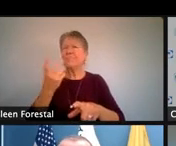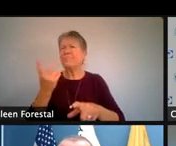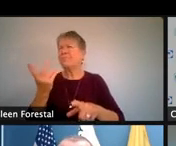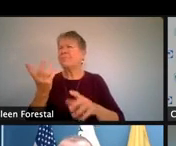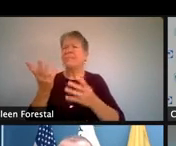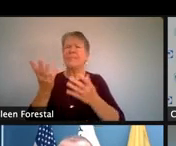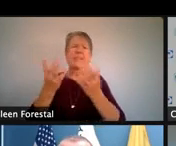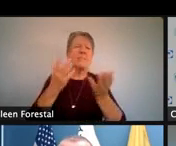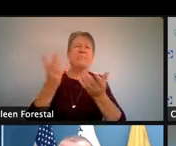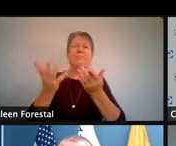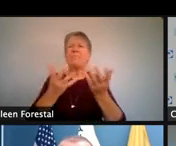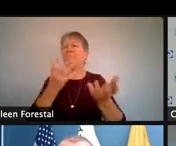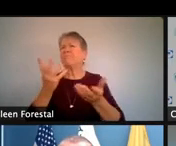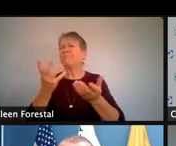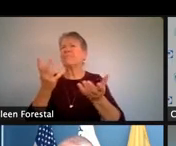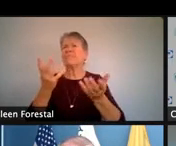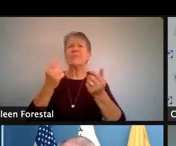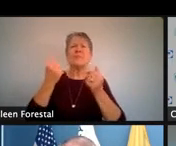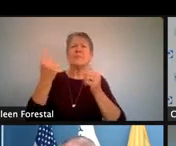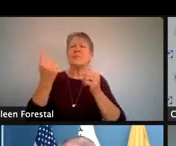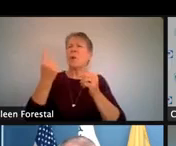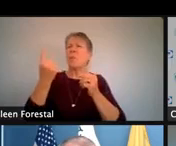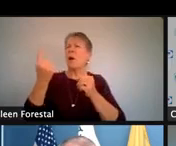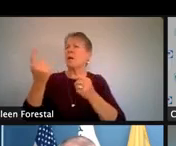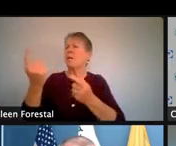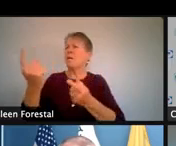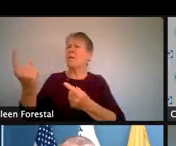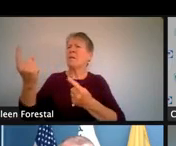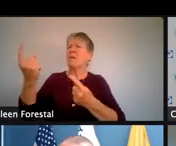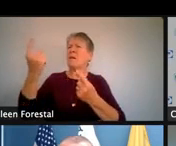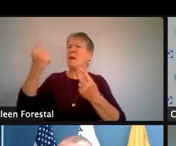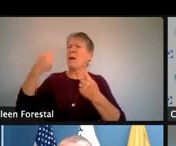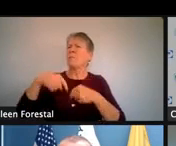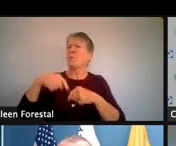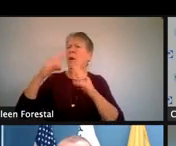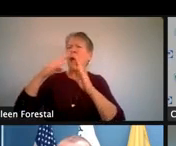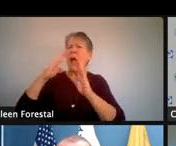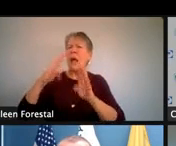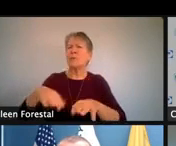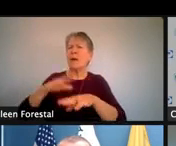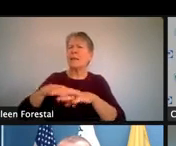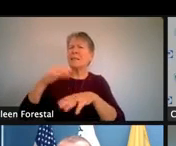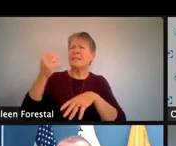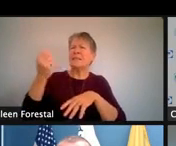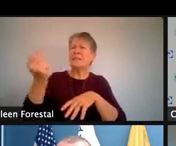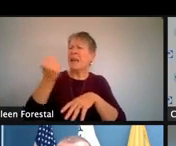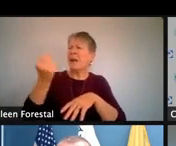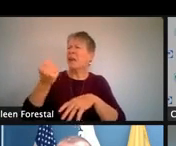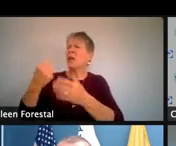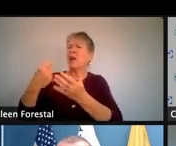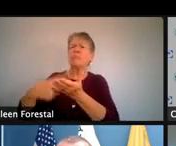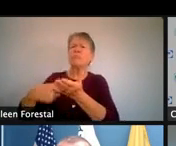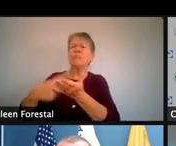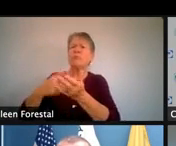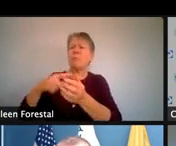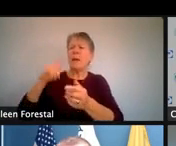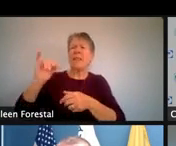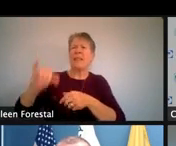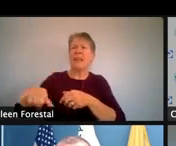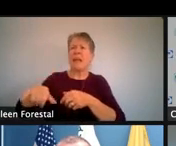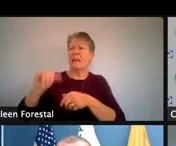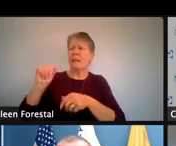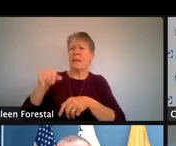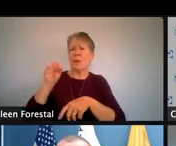house on Saturday. I'll defer on the dashboard, but we did say there was a big challenge between the Abbott